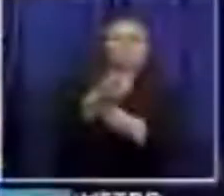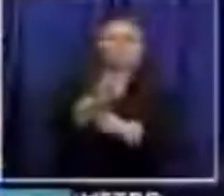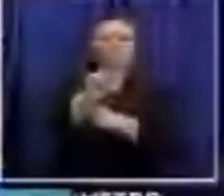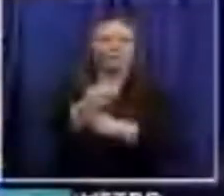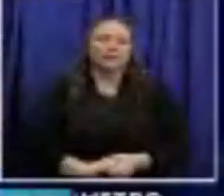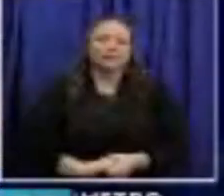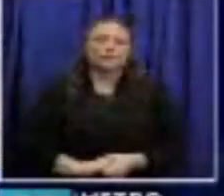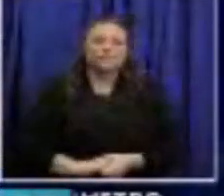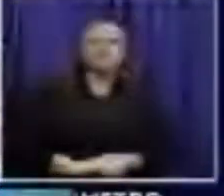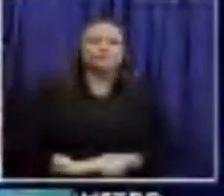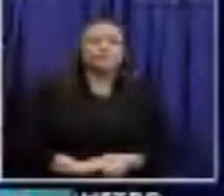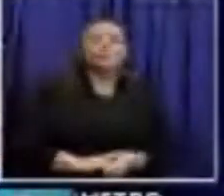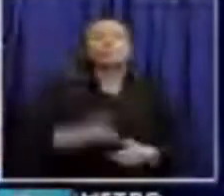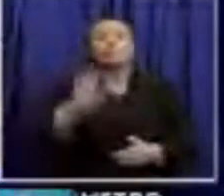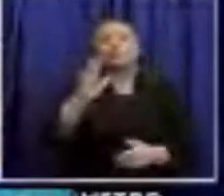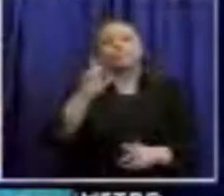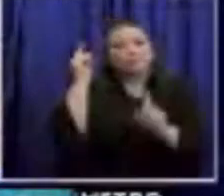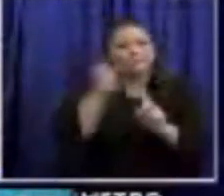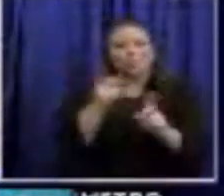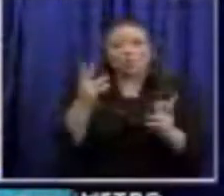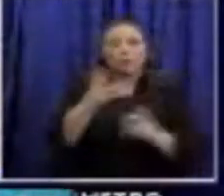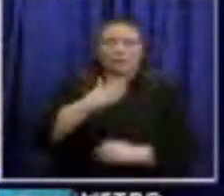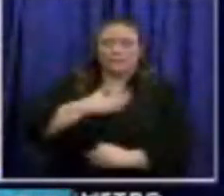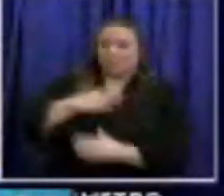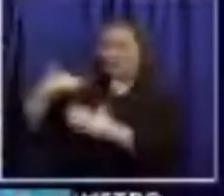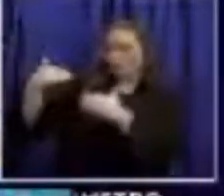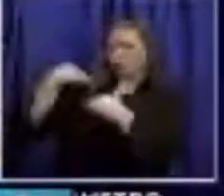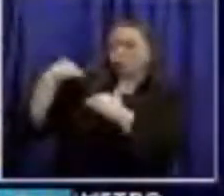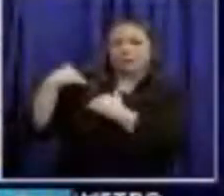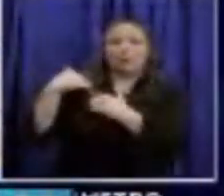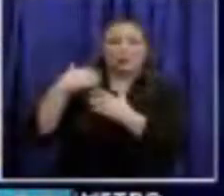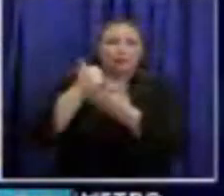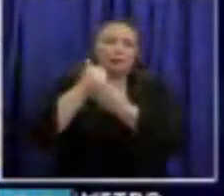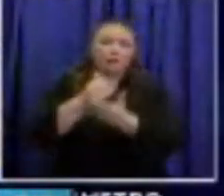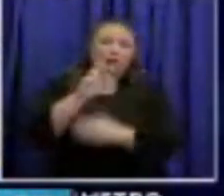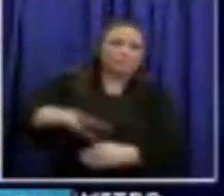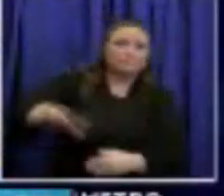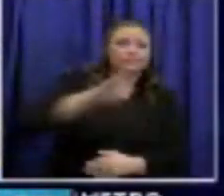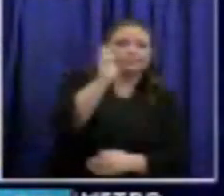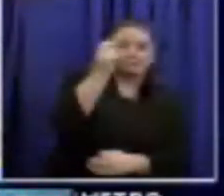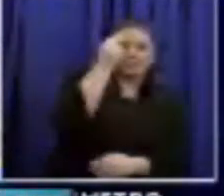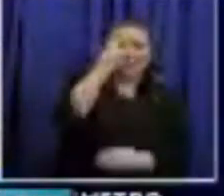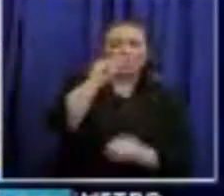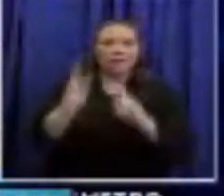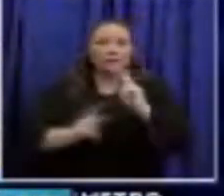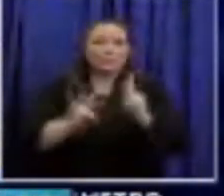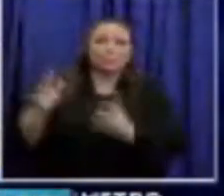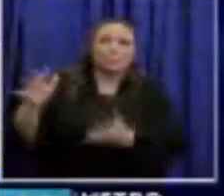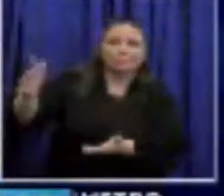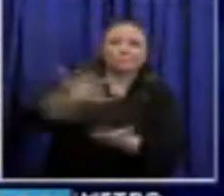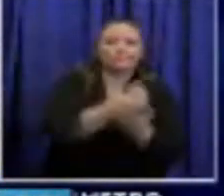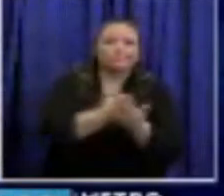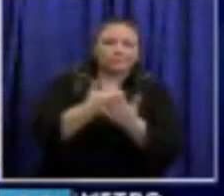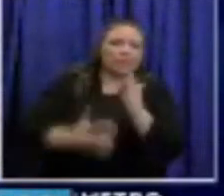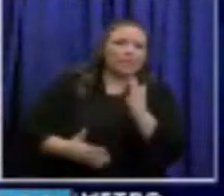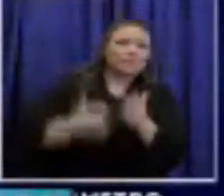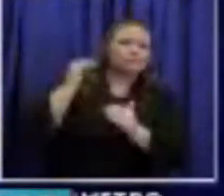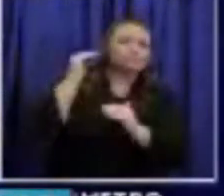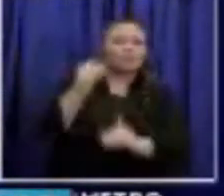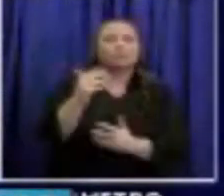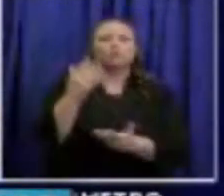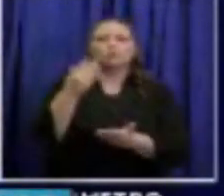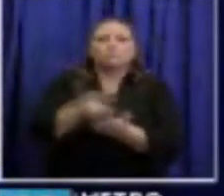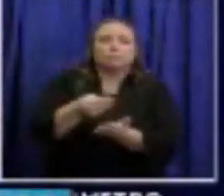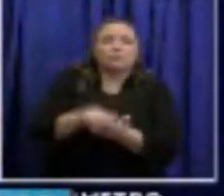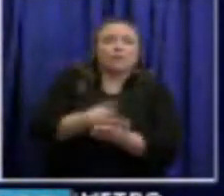So the bottom line is this: my job is to help Nashville and Nashville citizens get as much money, as much relief as possible